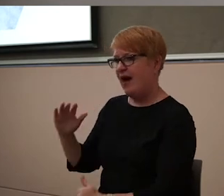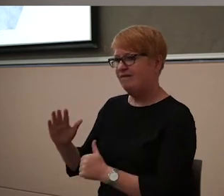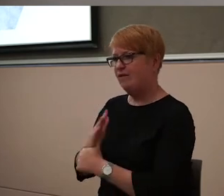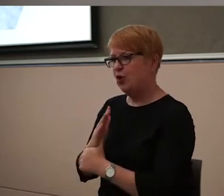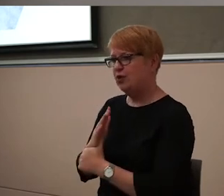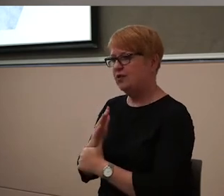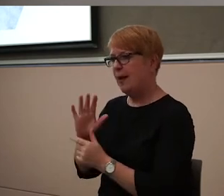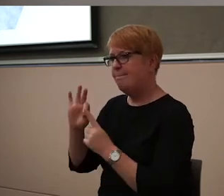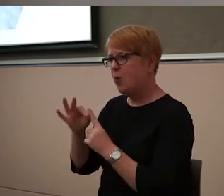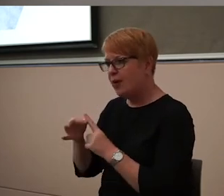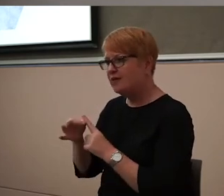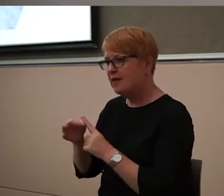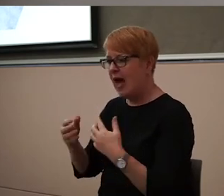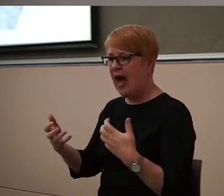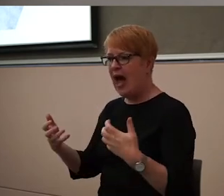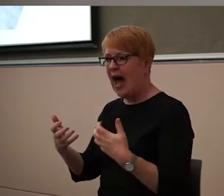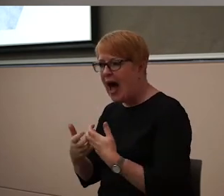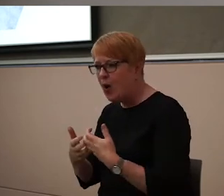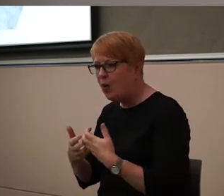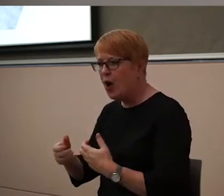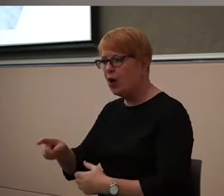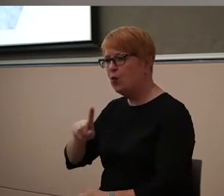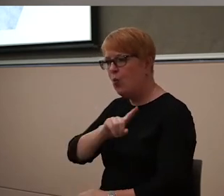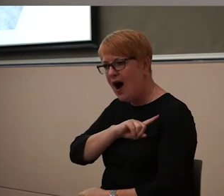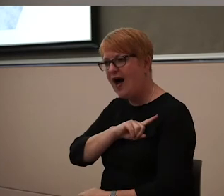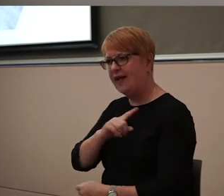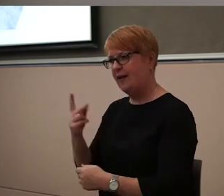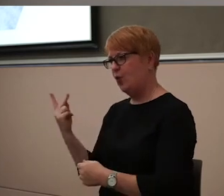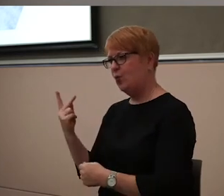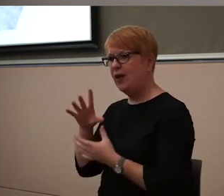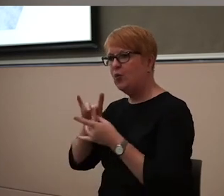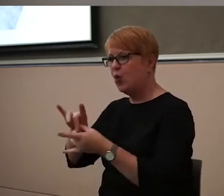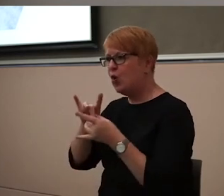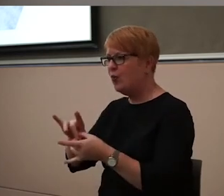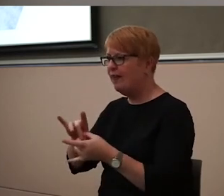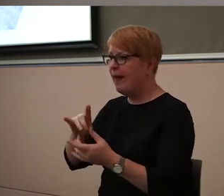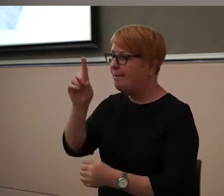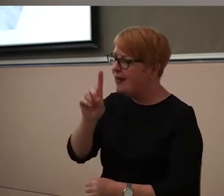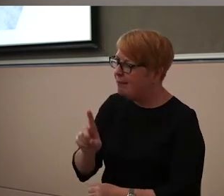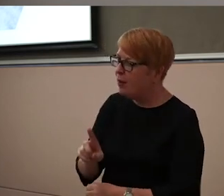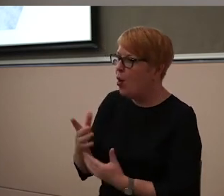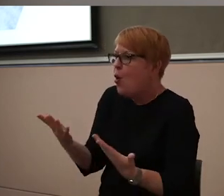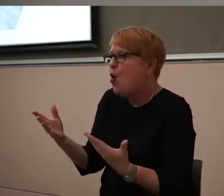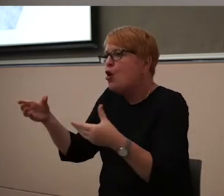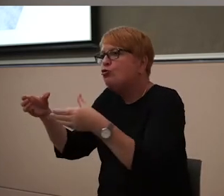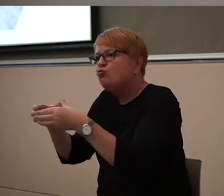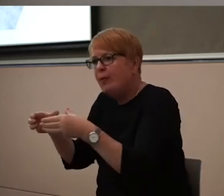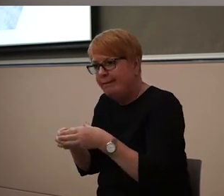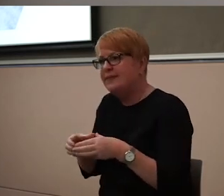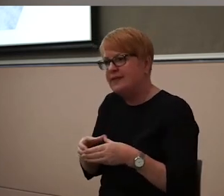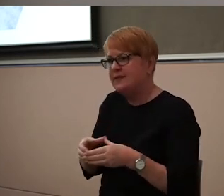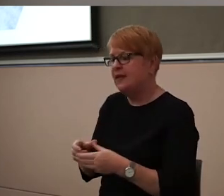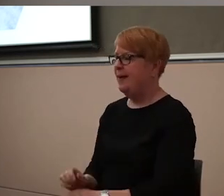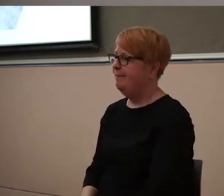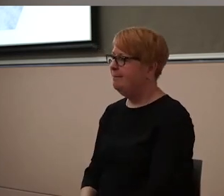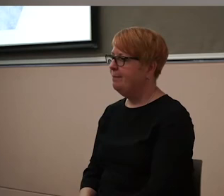through our histories, and basically finding out who you are, like, you know, half and half of your